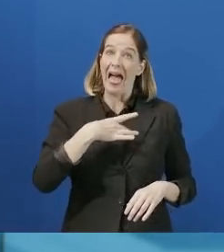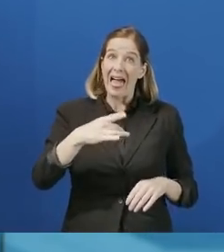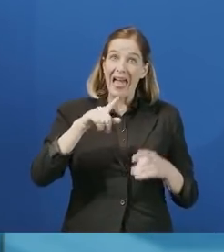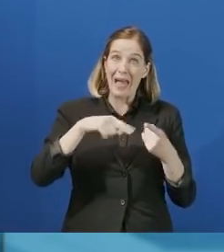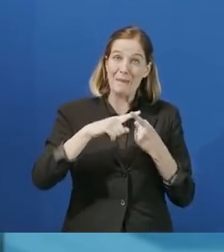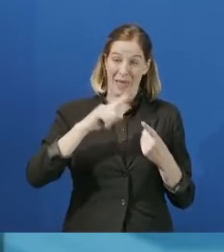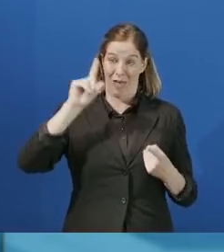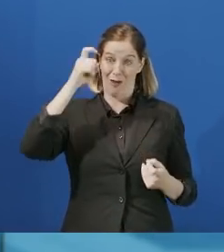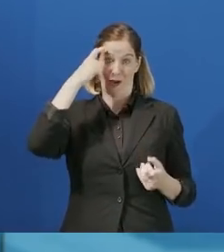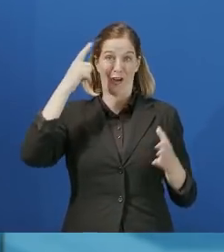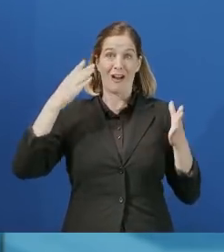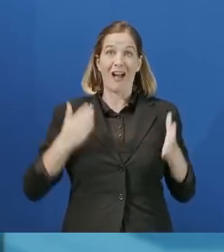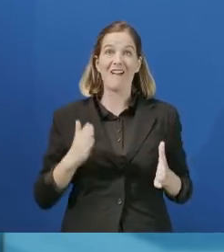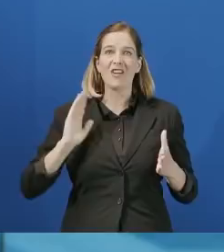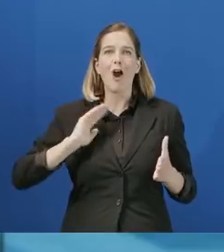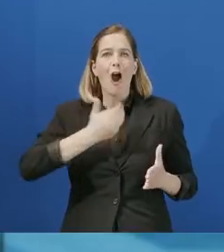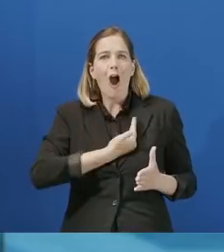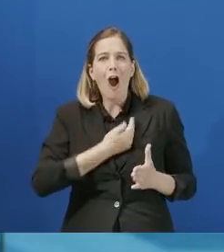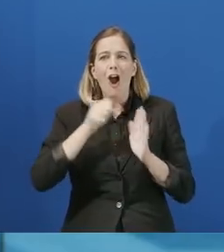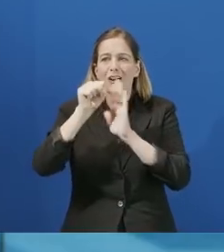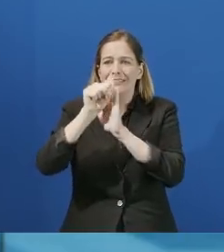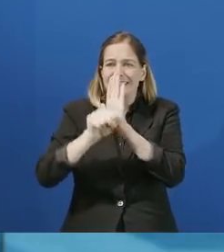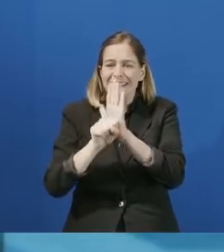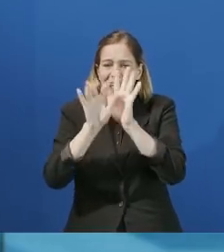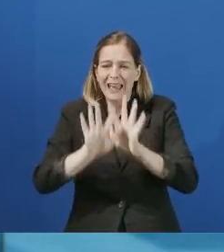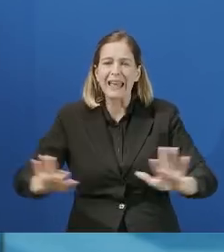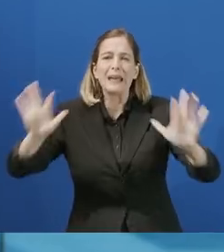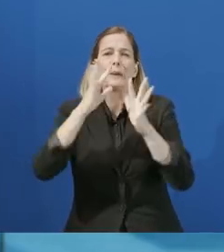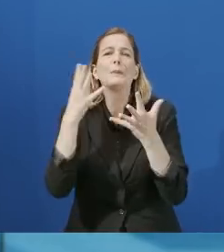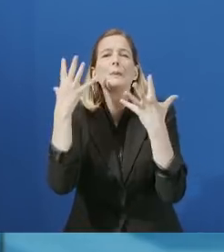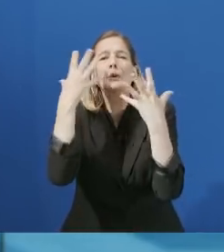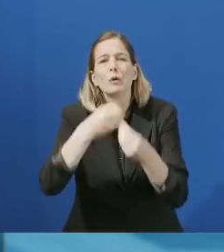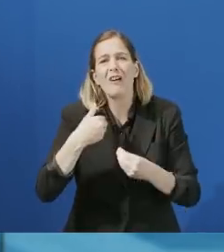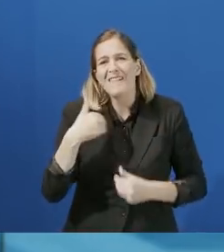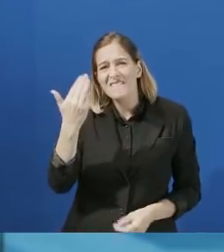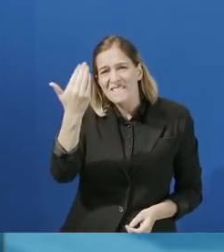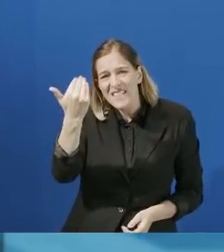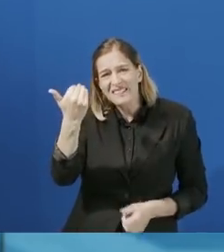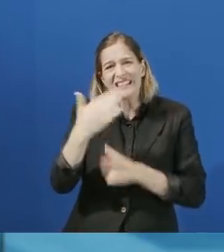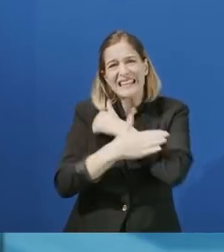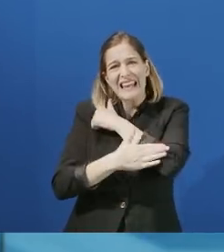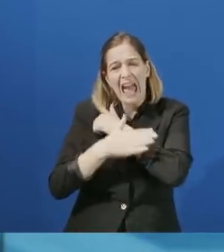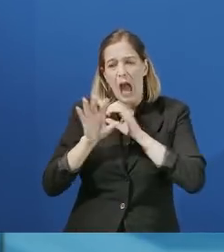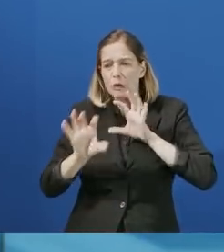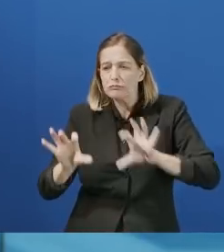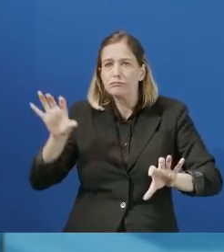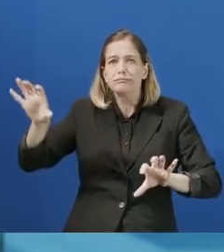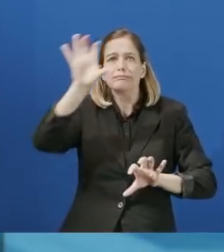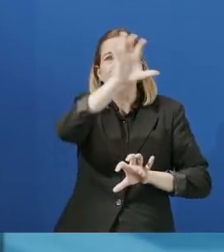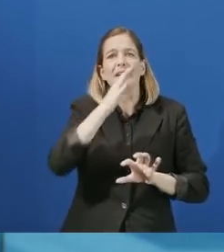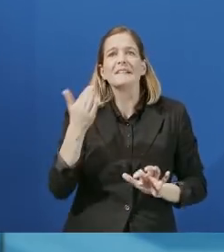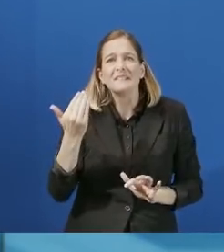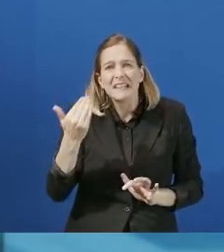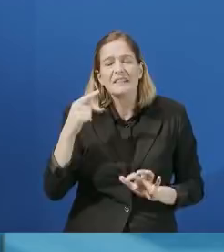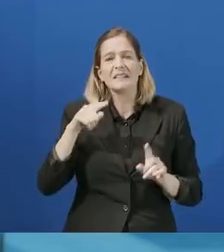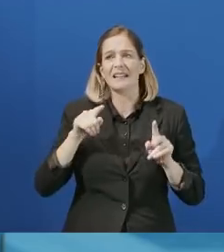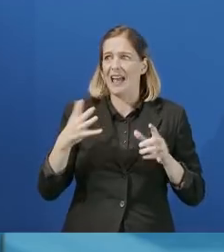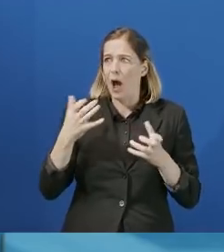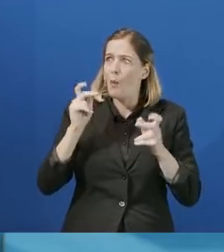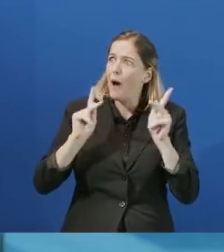part of our beautiful state. And your words, not mine, I do not